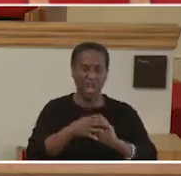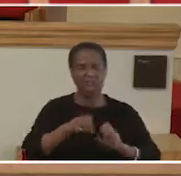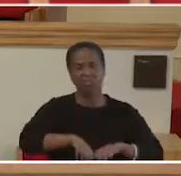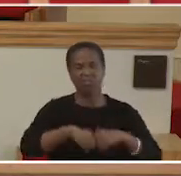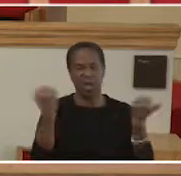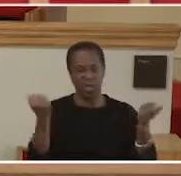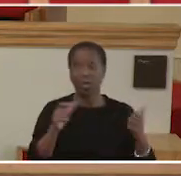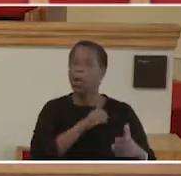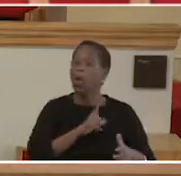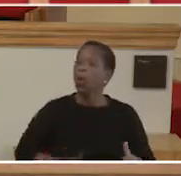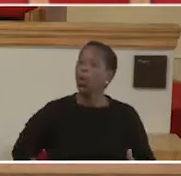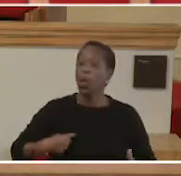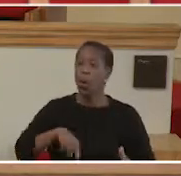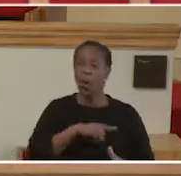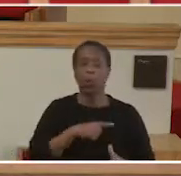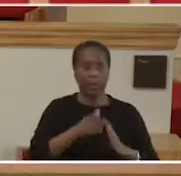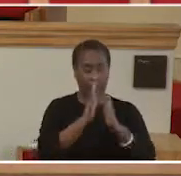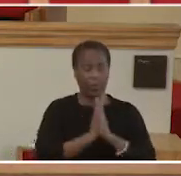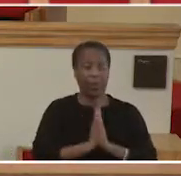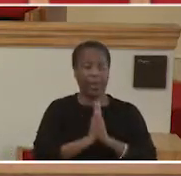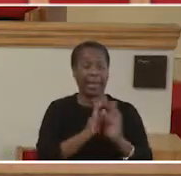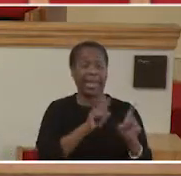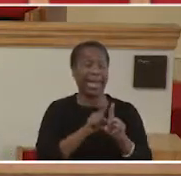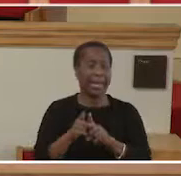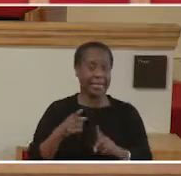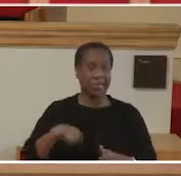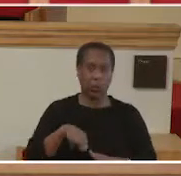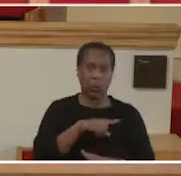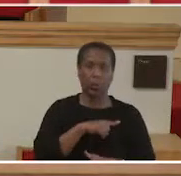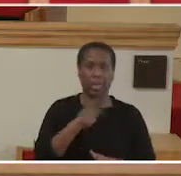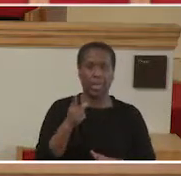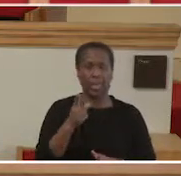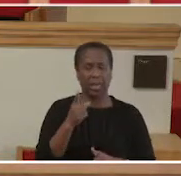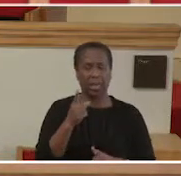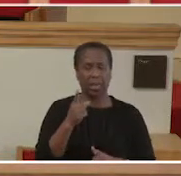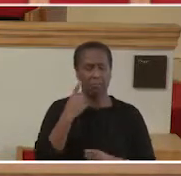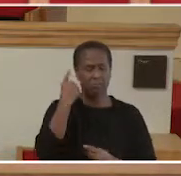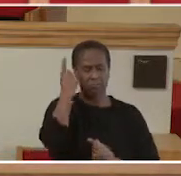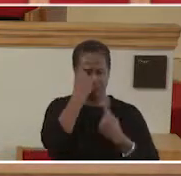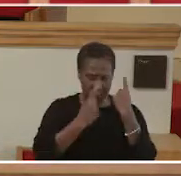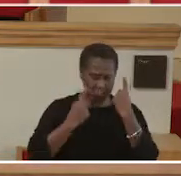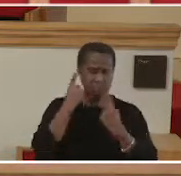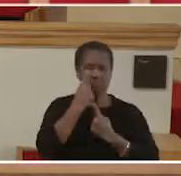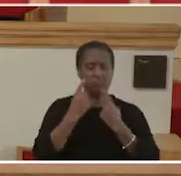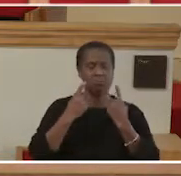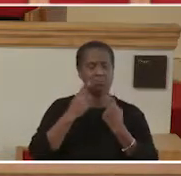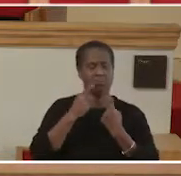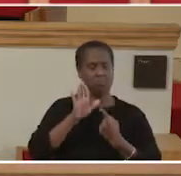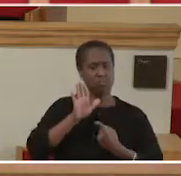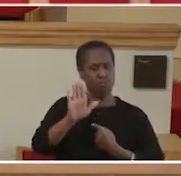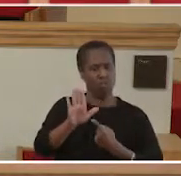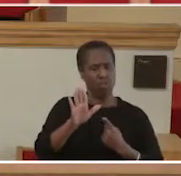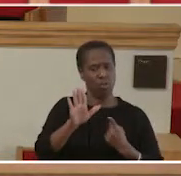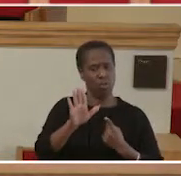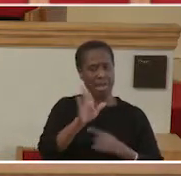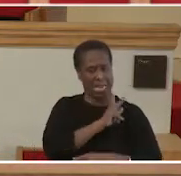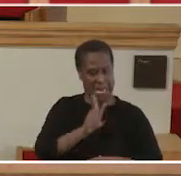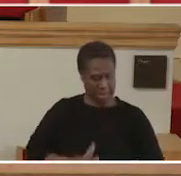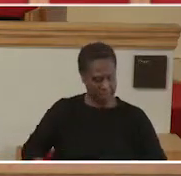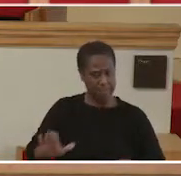that as we revel in the establishment of your kingdom, that we